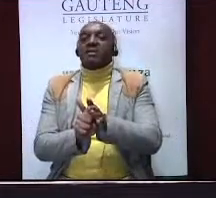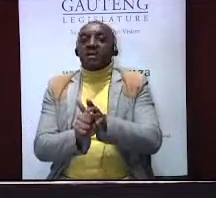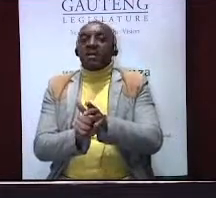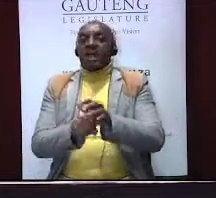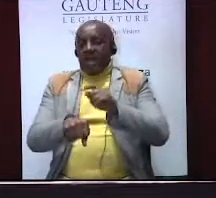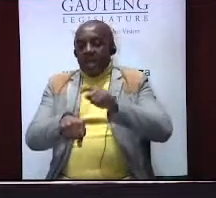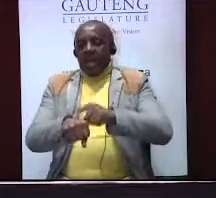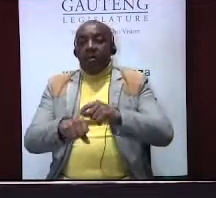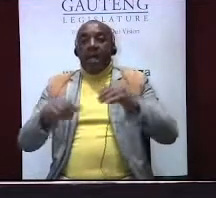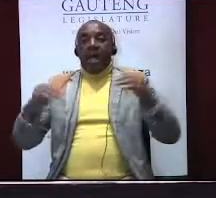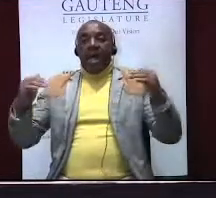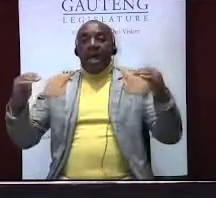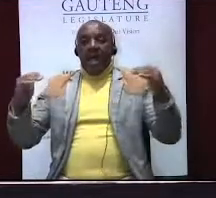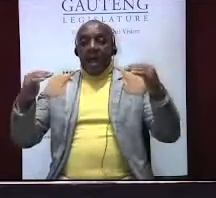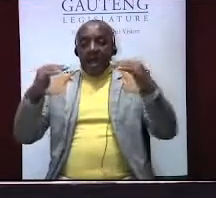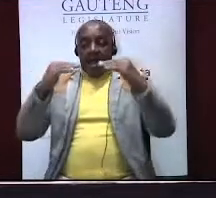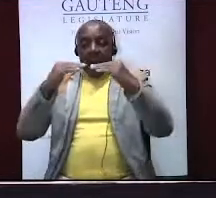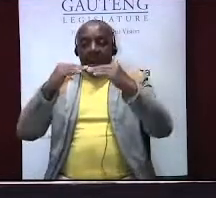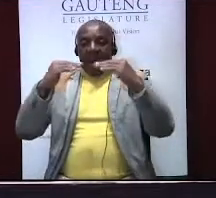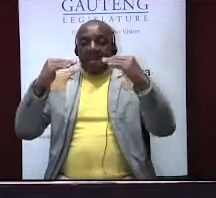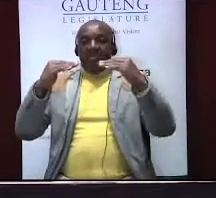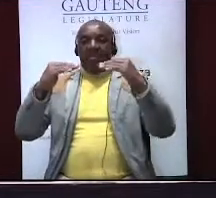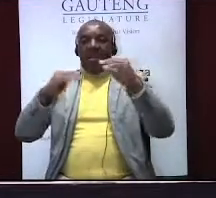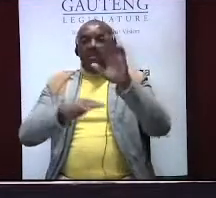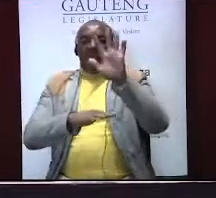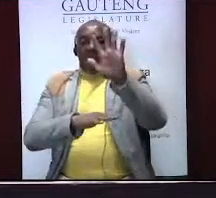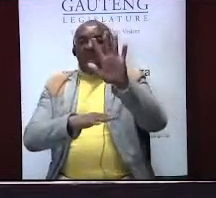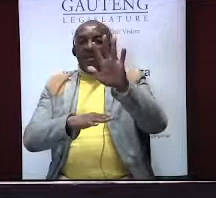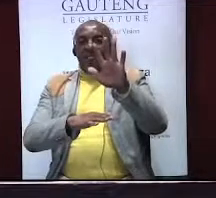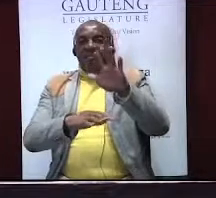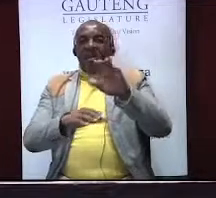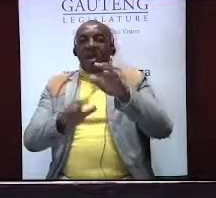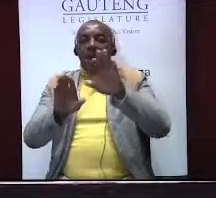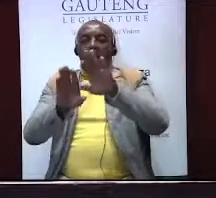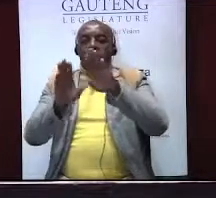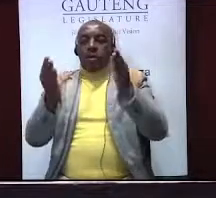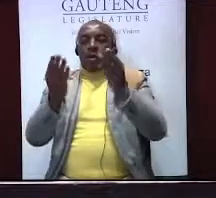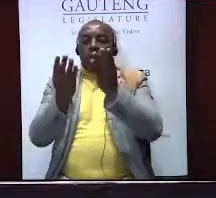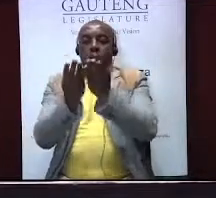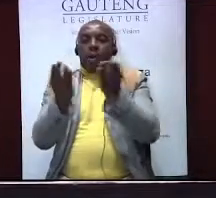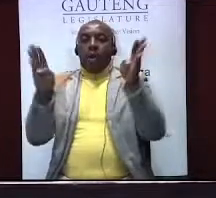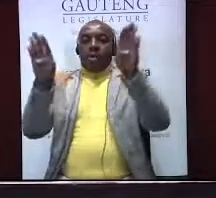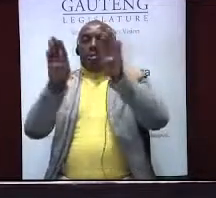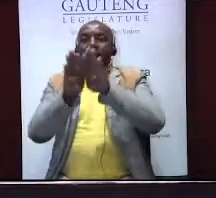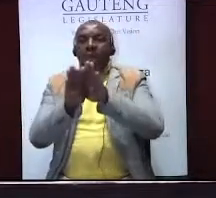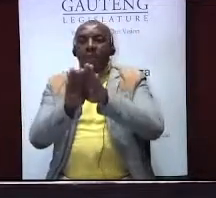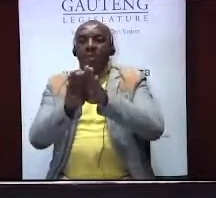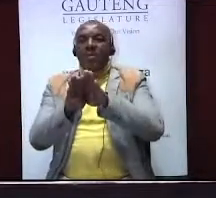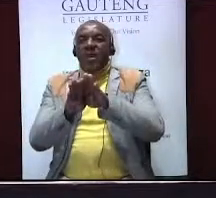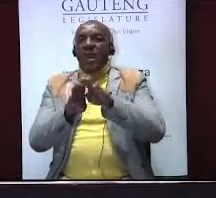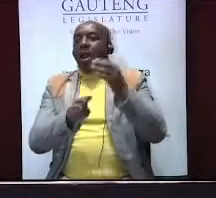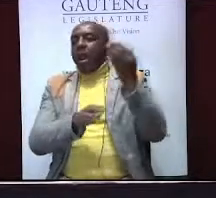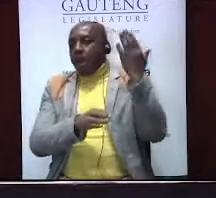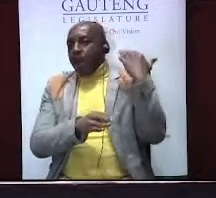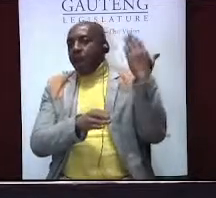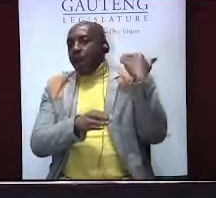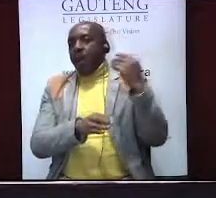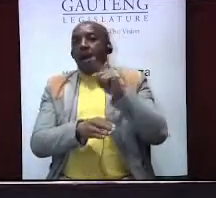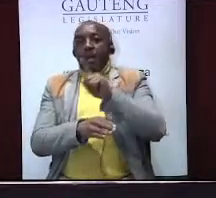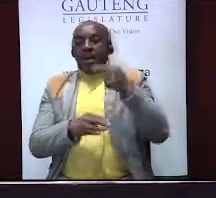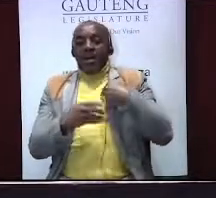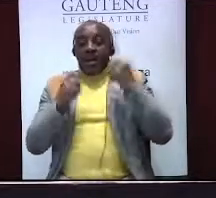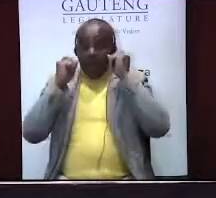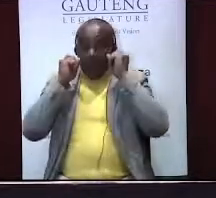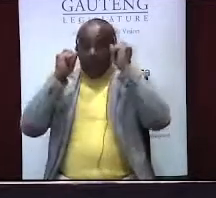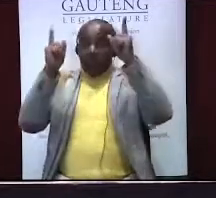level 5 lockdown, it could be a distant memory now, but we are all aware that the Department of Social Development